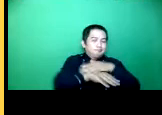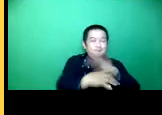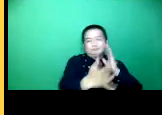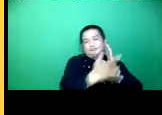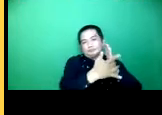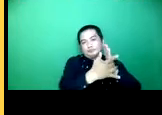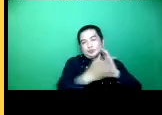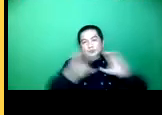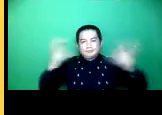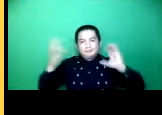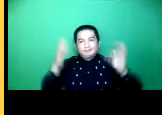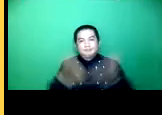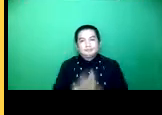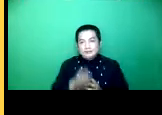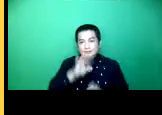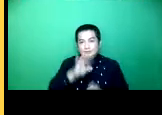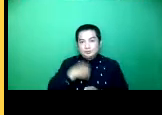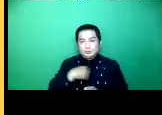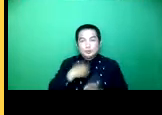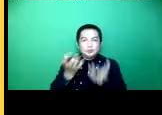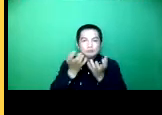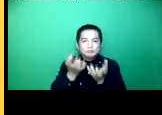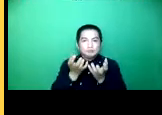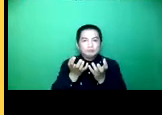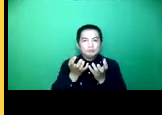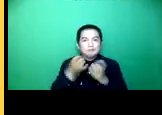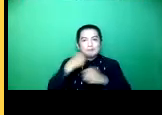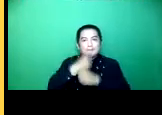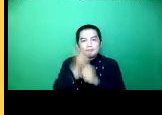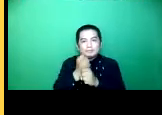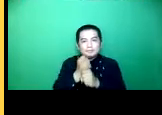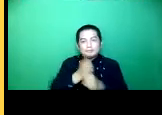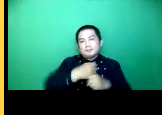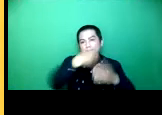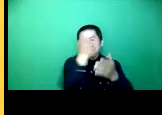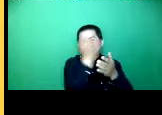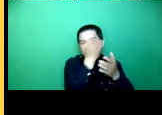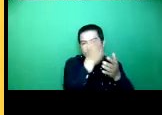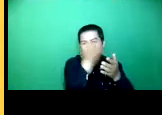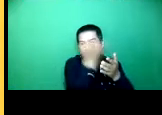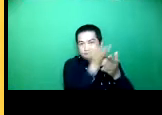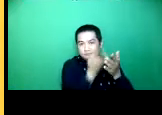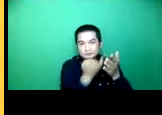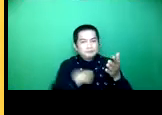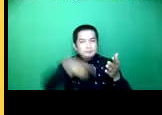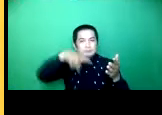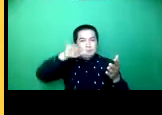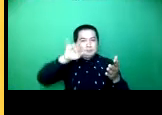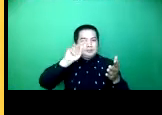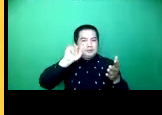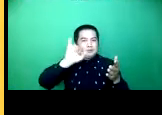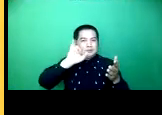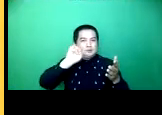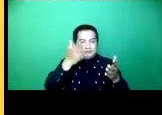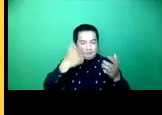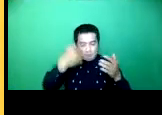let's compare that. If I wanted, for example, to make a painting, right, of me, or a beautiful oil painting